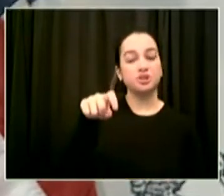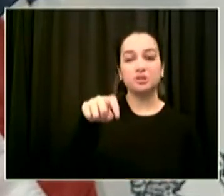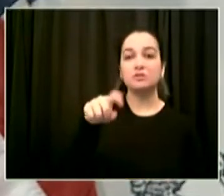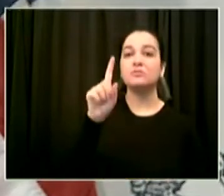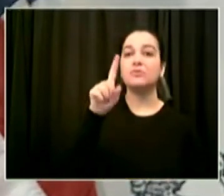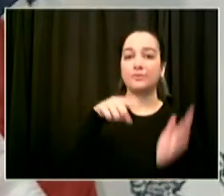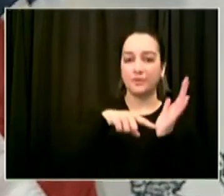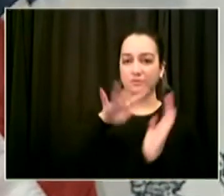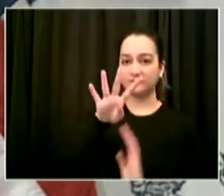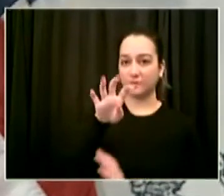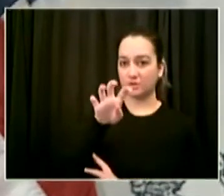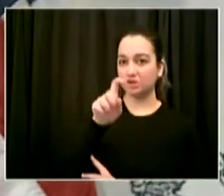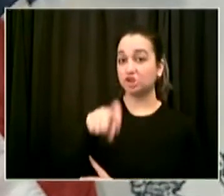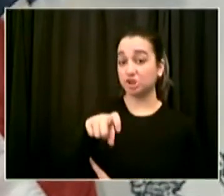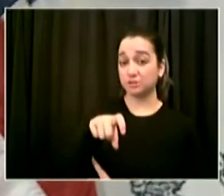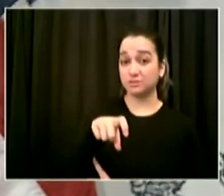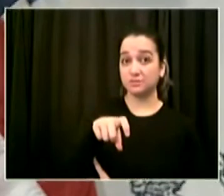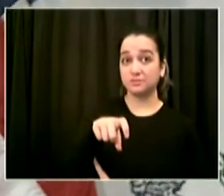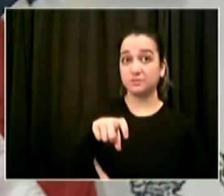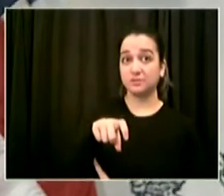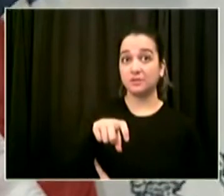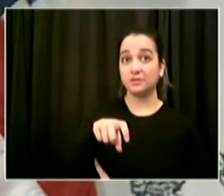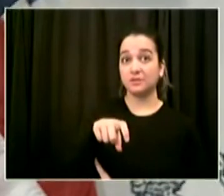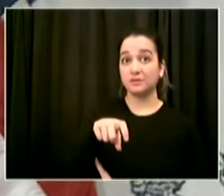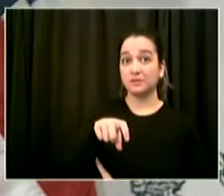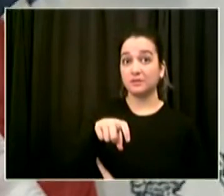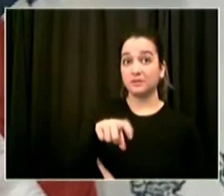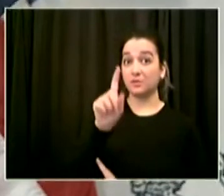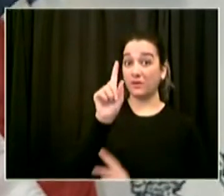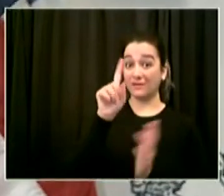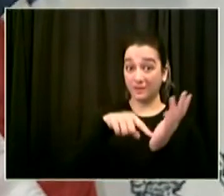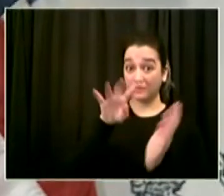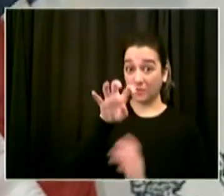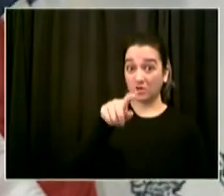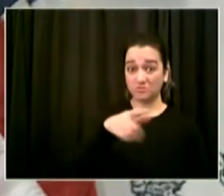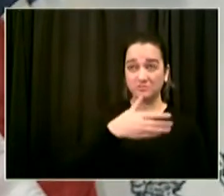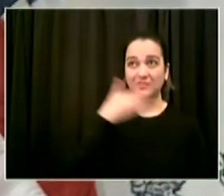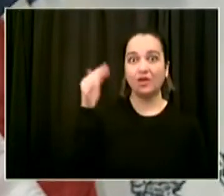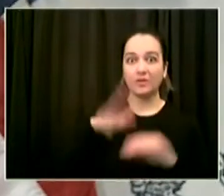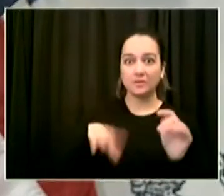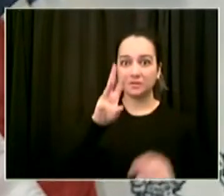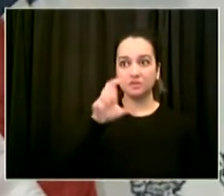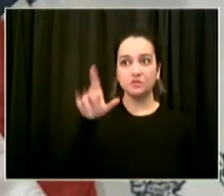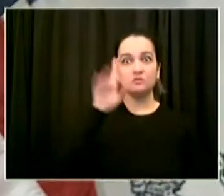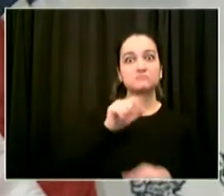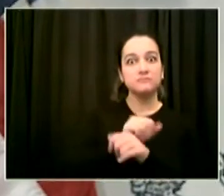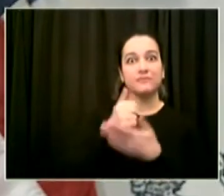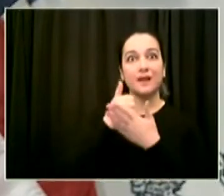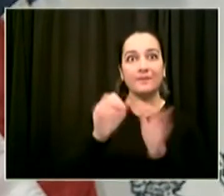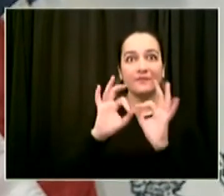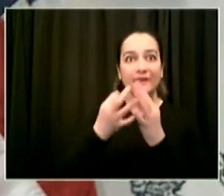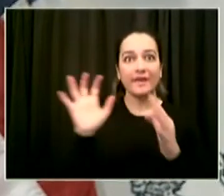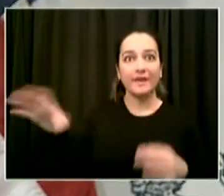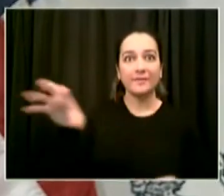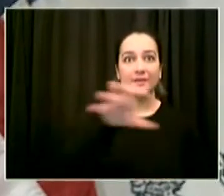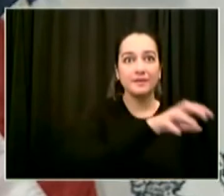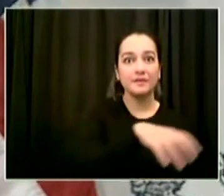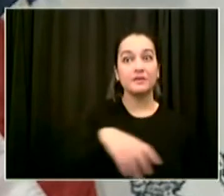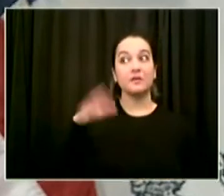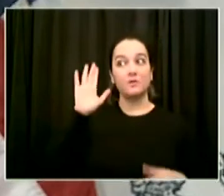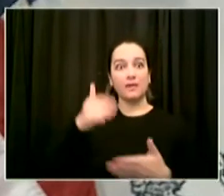for families, and it also does help stimulate the economy. The direct aid to the city government is absolutely crucial so we